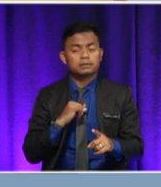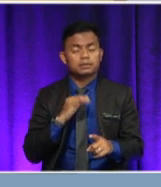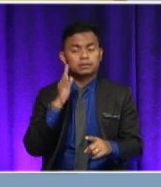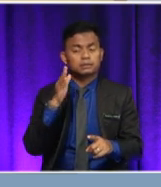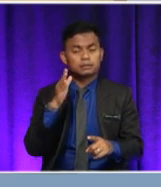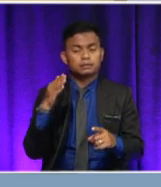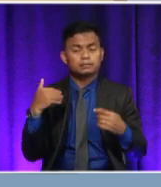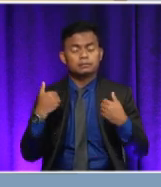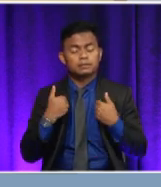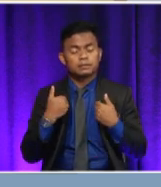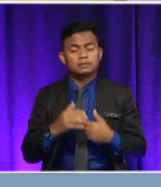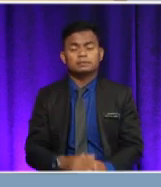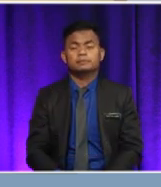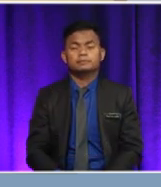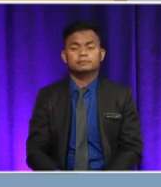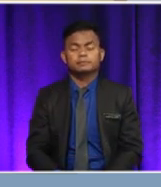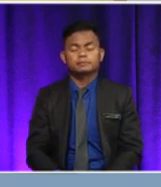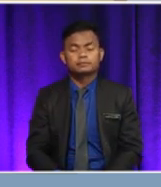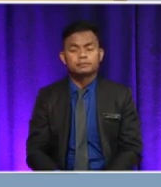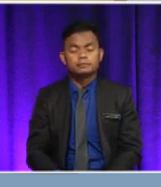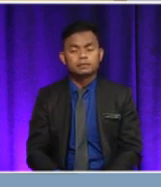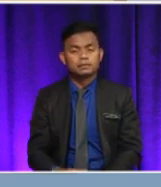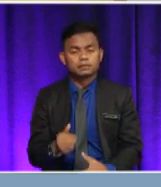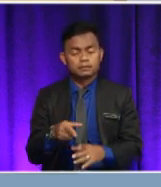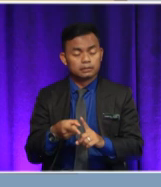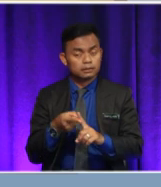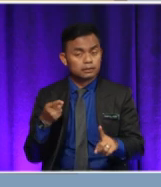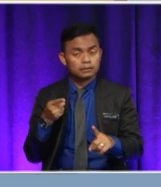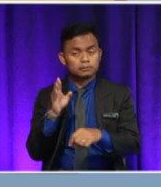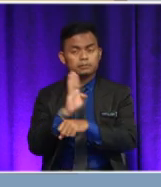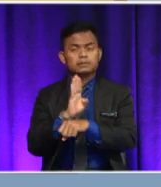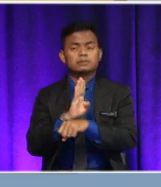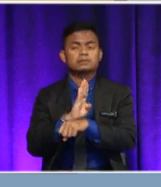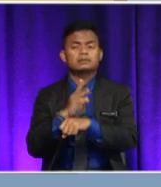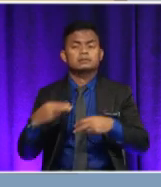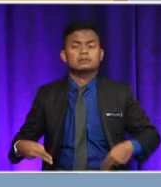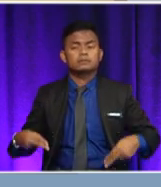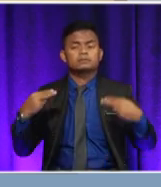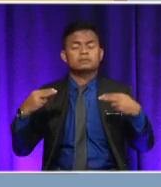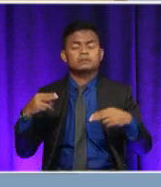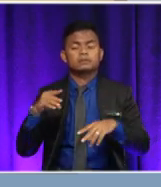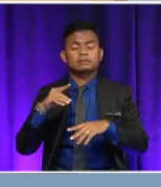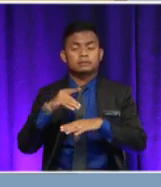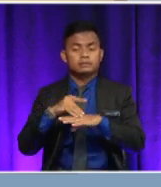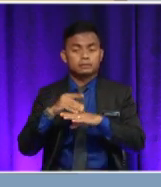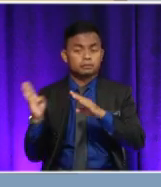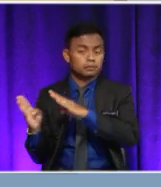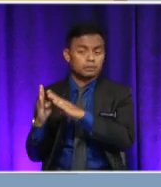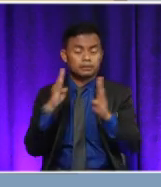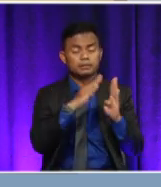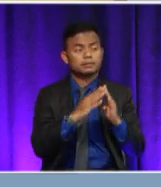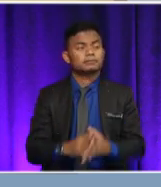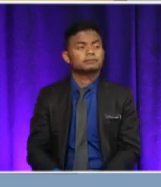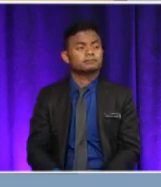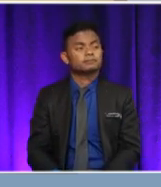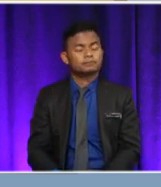life. So to soak up the sun and listening to the waves lapping up on the shore is a fantastic choice. How